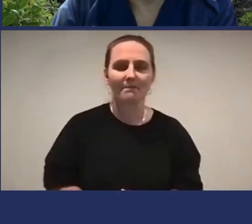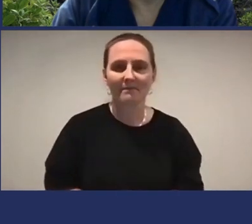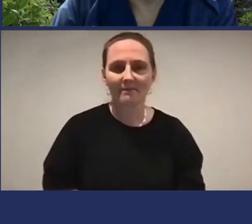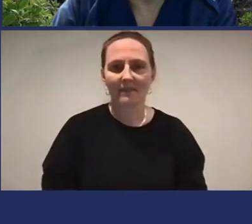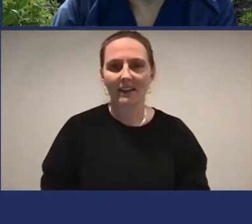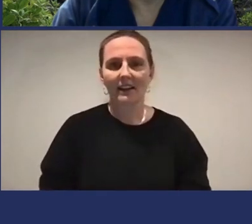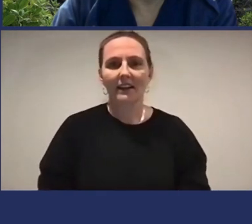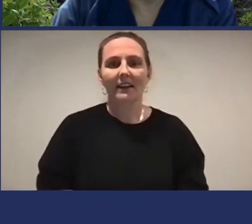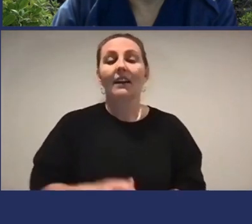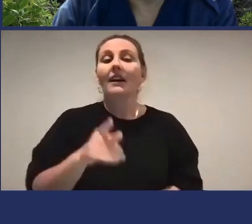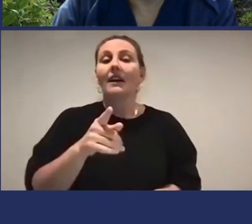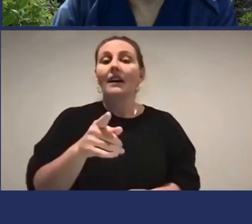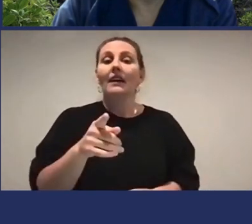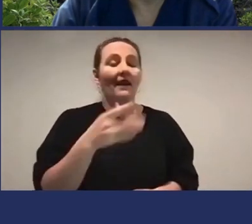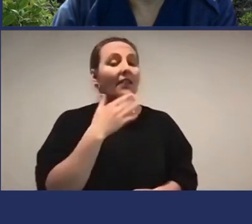as well.